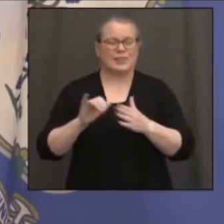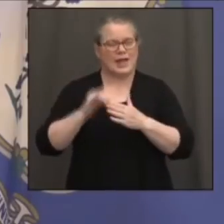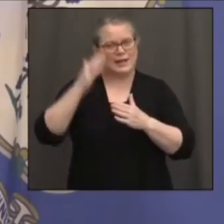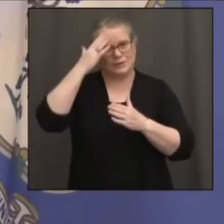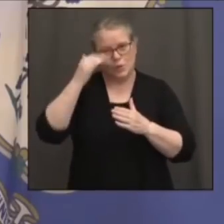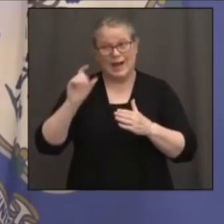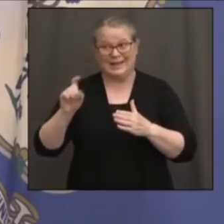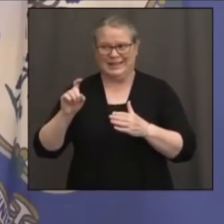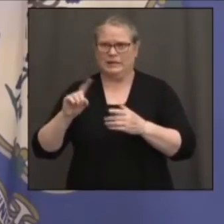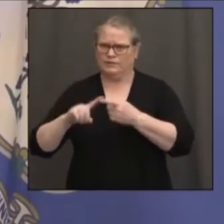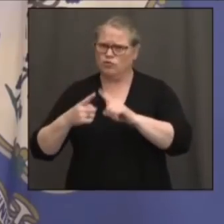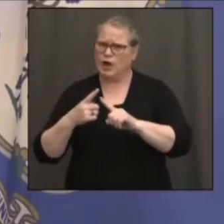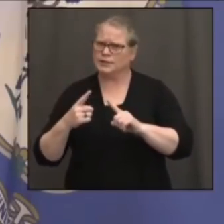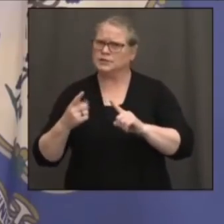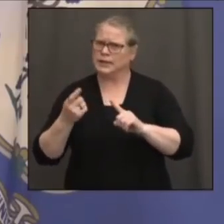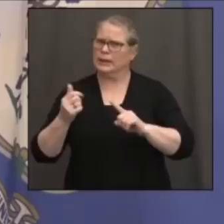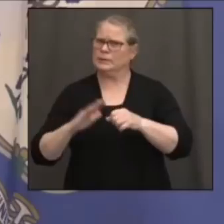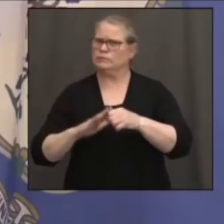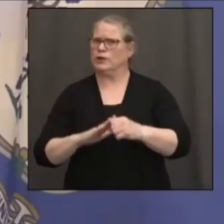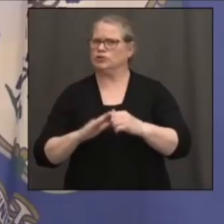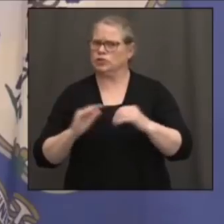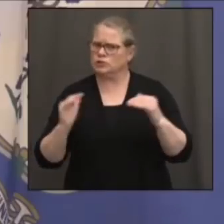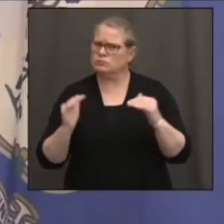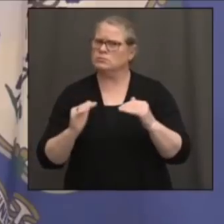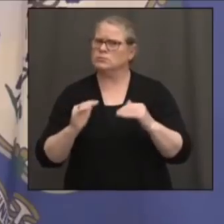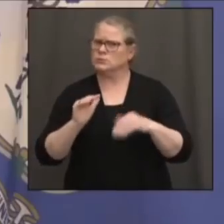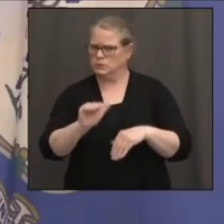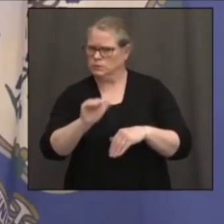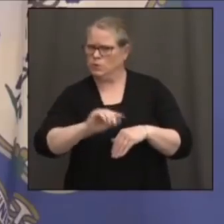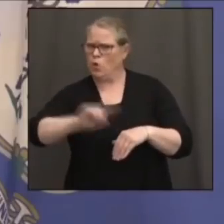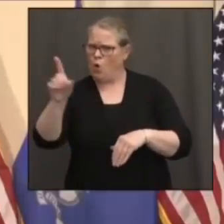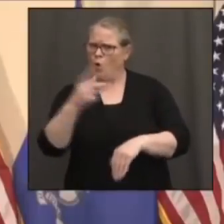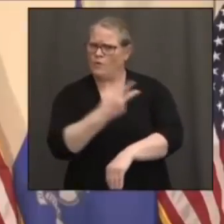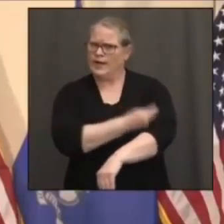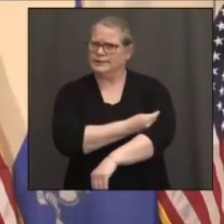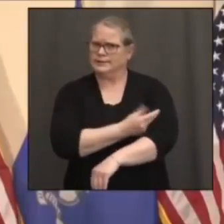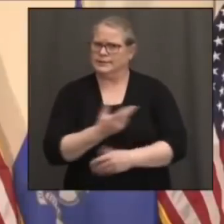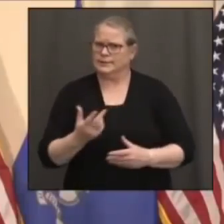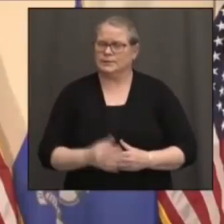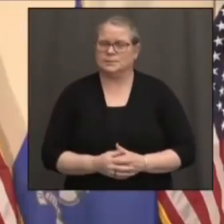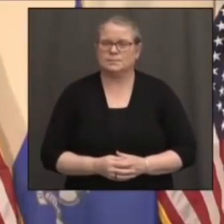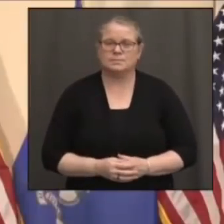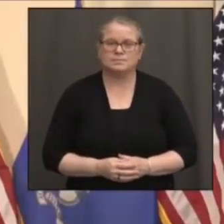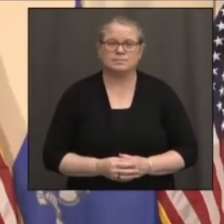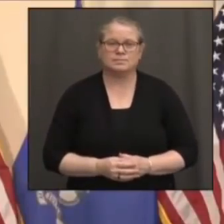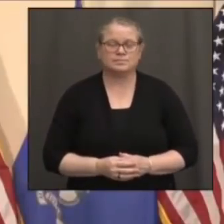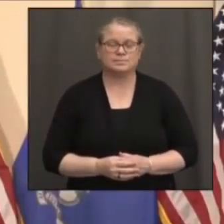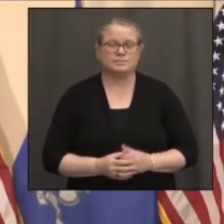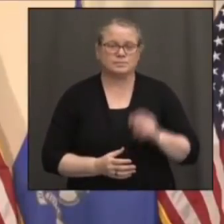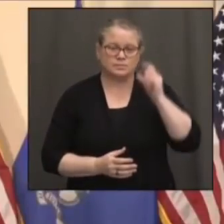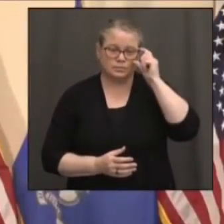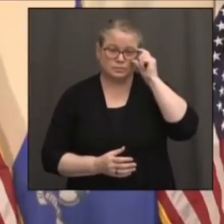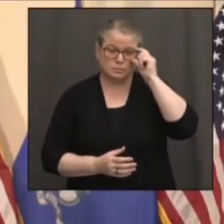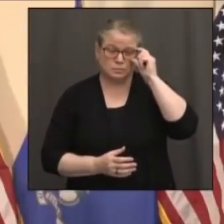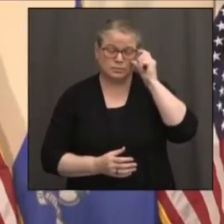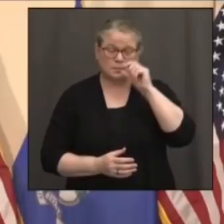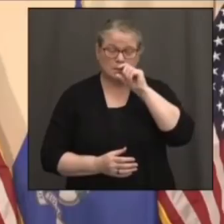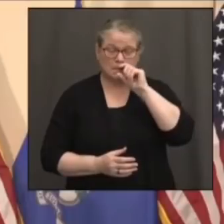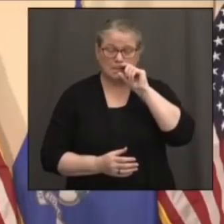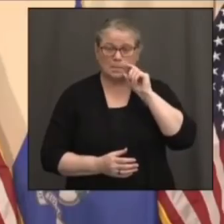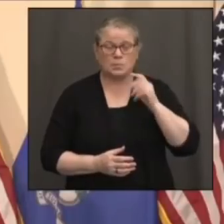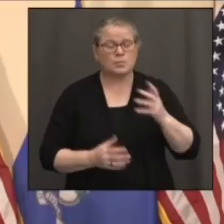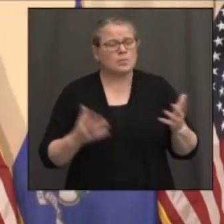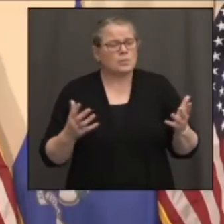peer pressure to get people there. Okay, but at what point do you think the state or the U.S. for that